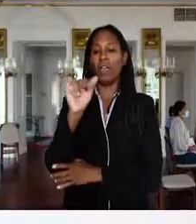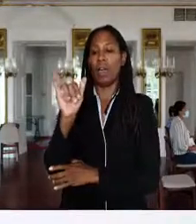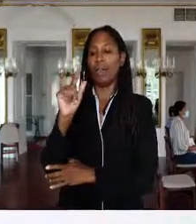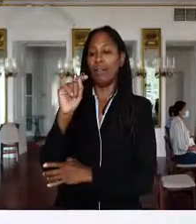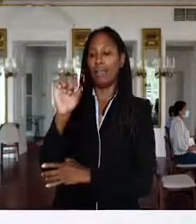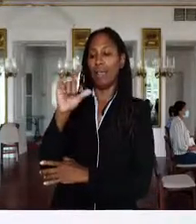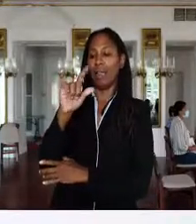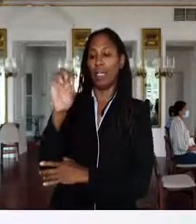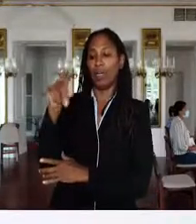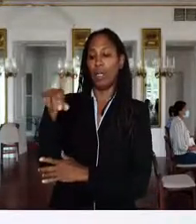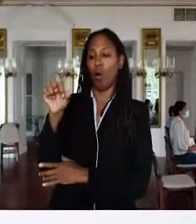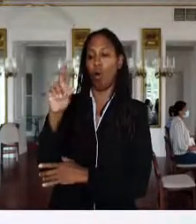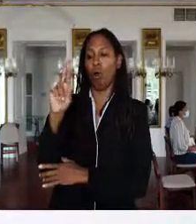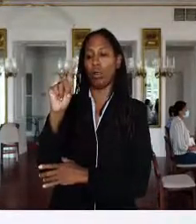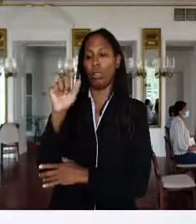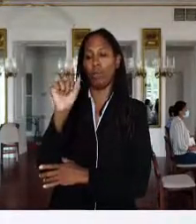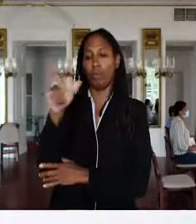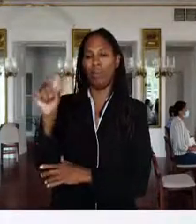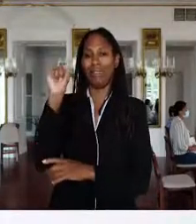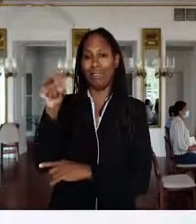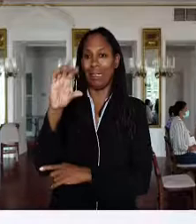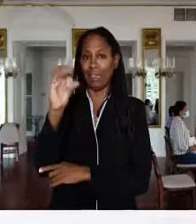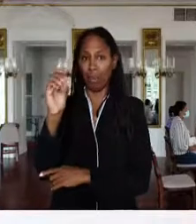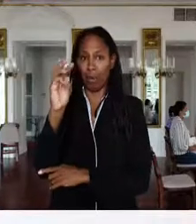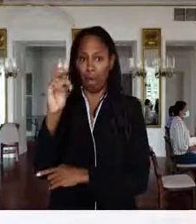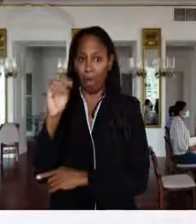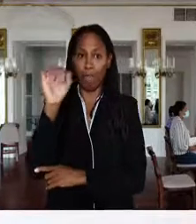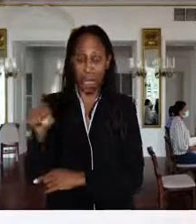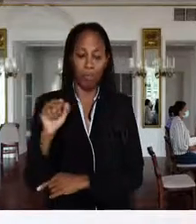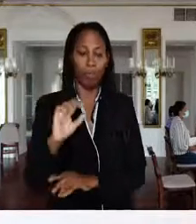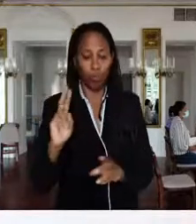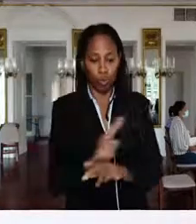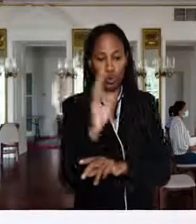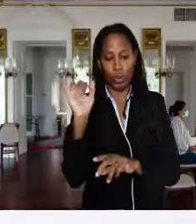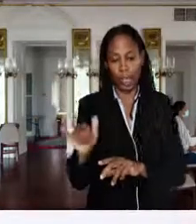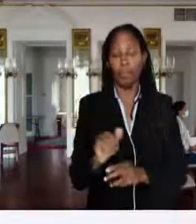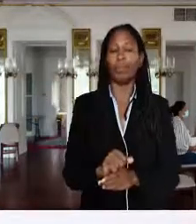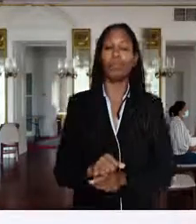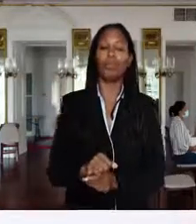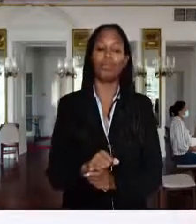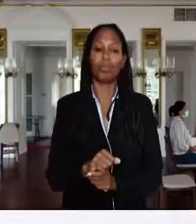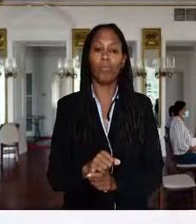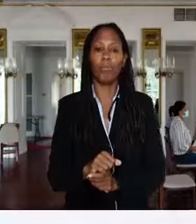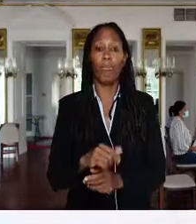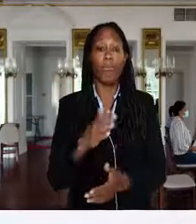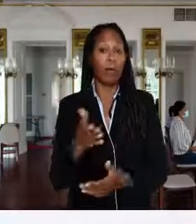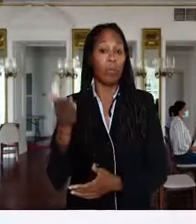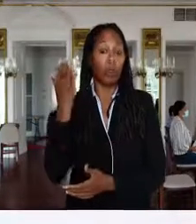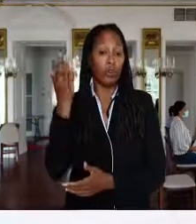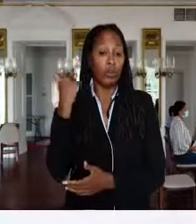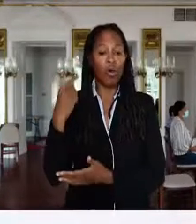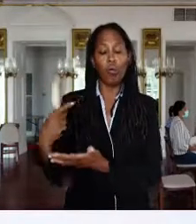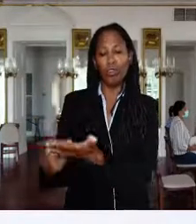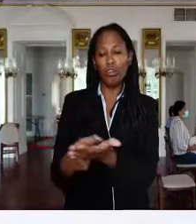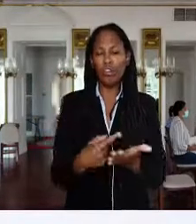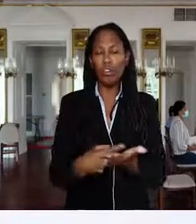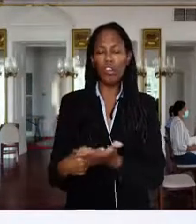usvitravelportal.com. News about a vaccine passport. I kind of heard some whisper earlier about the vaccine passport